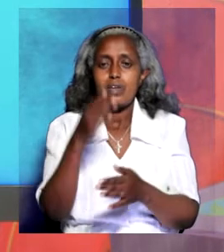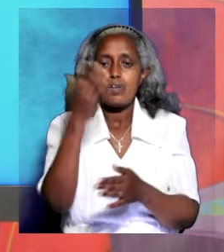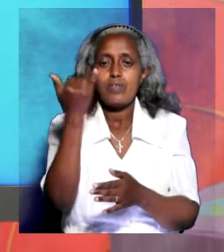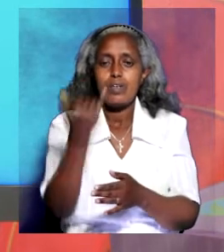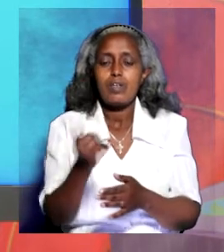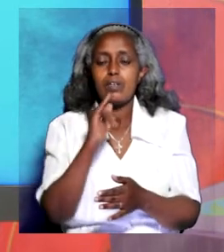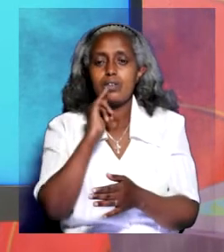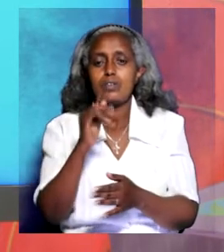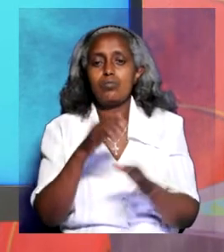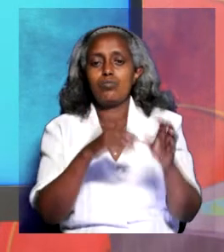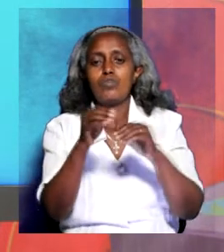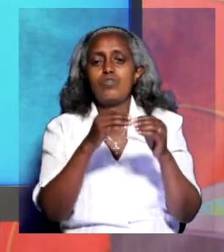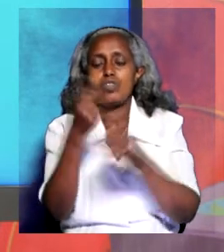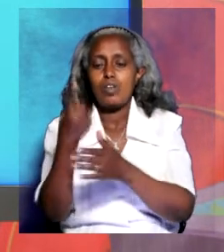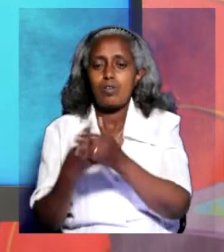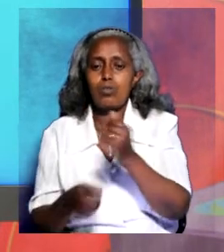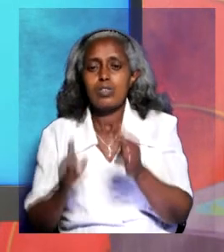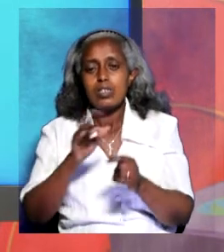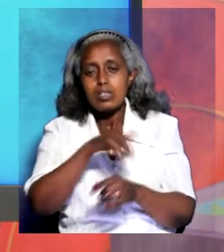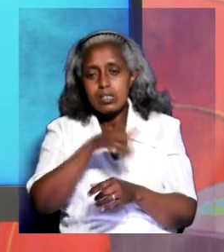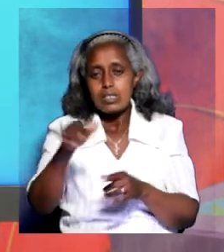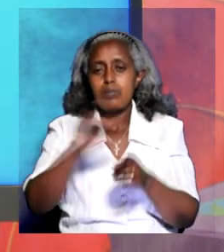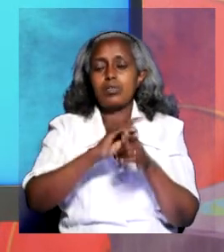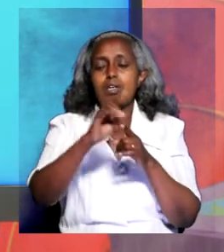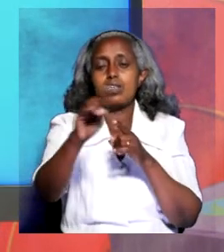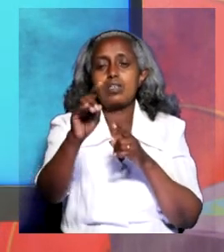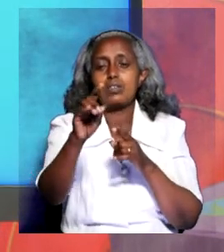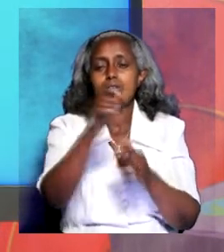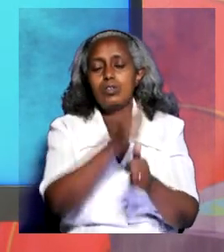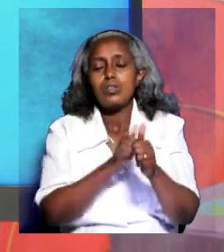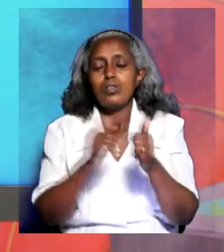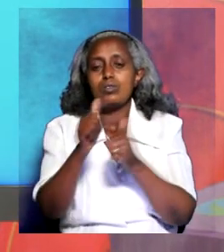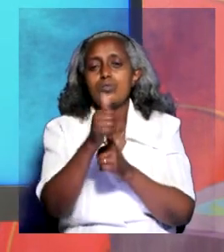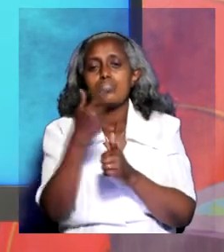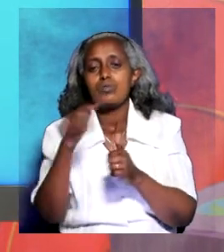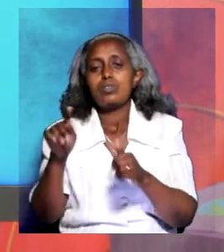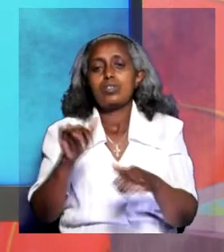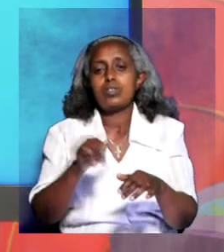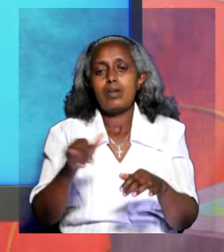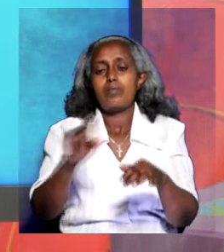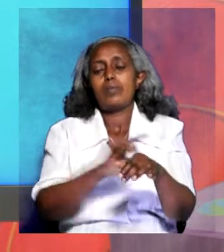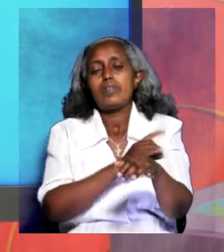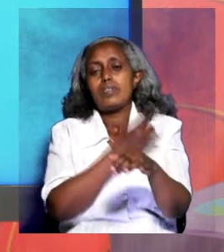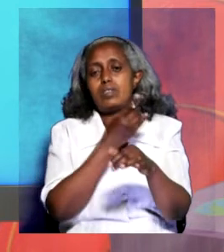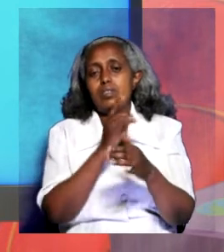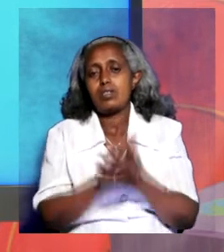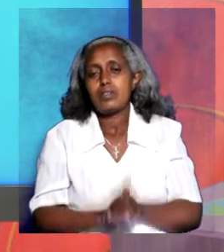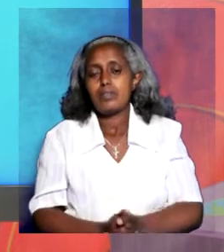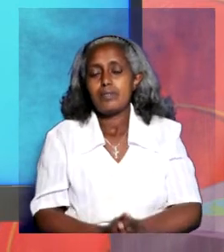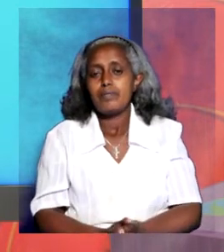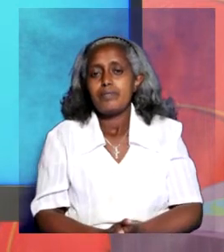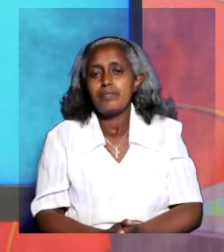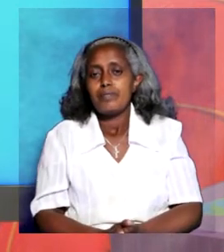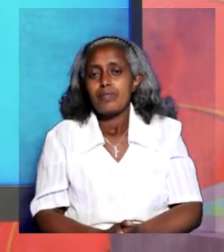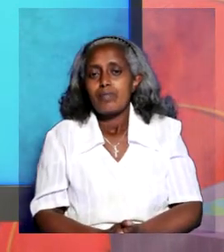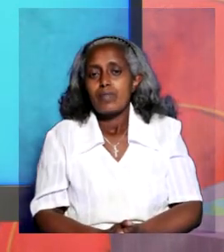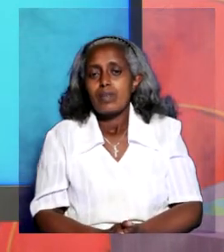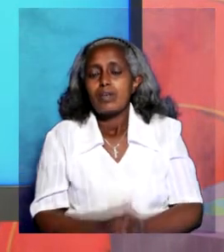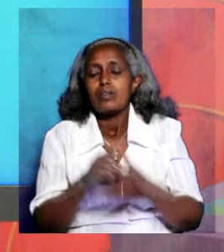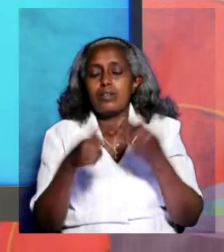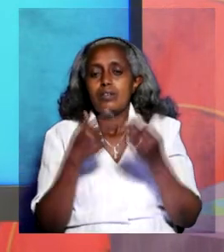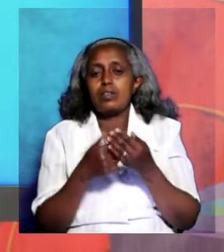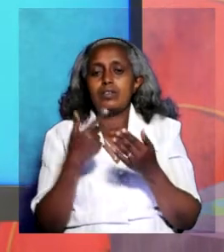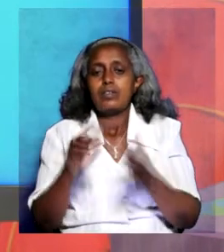same direction through the same distance, same direction through the same distance, then